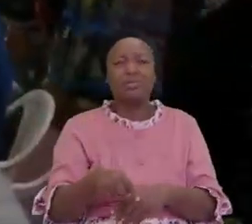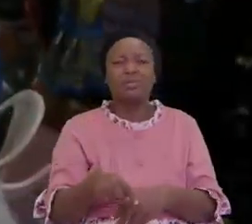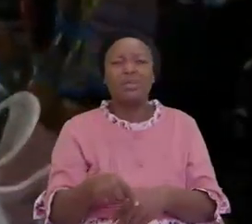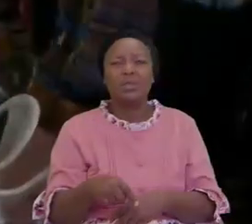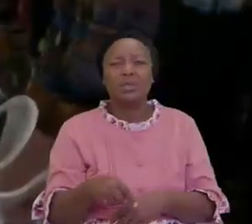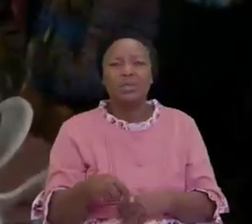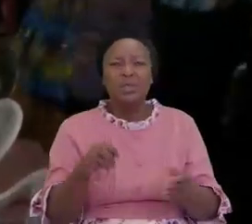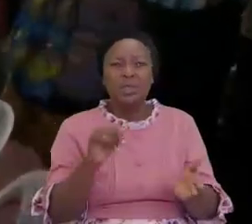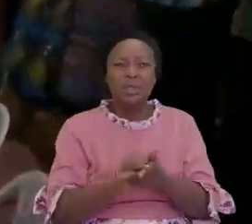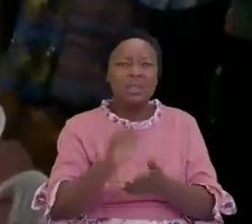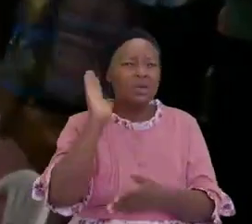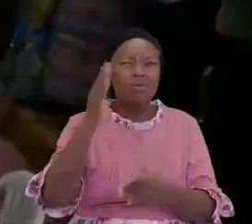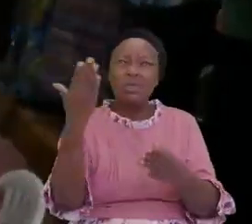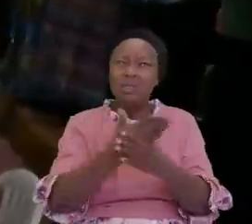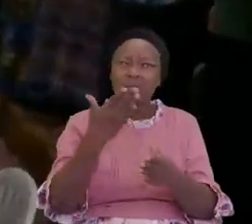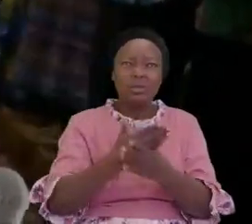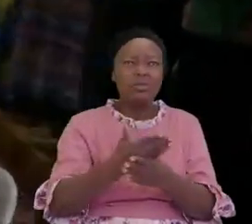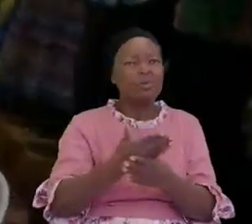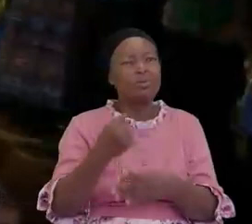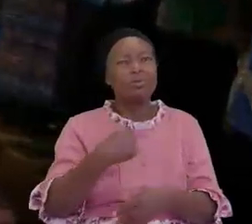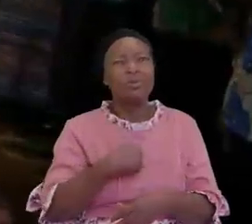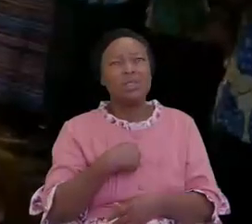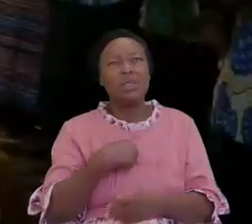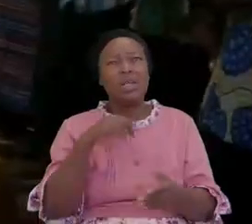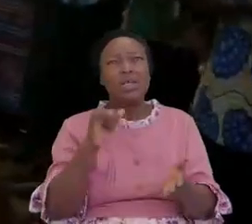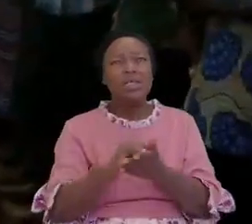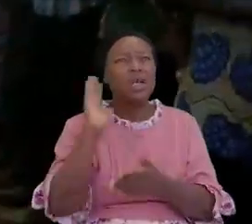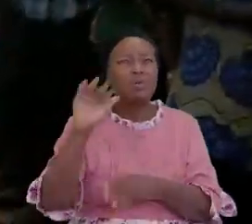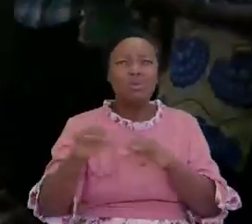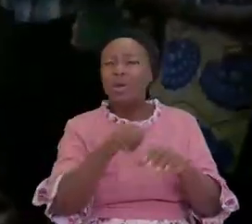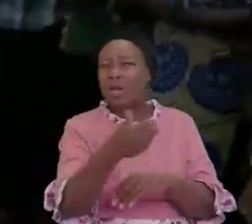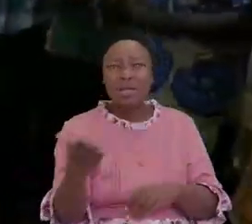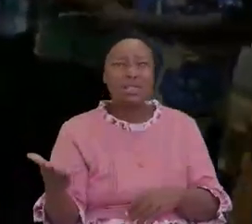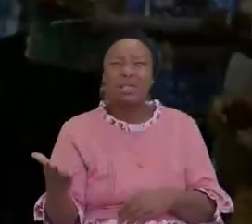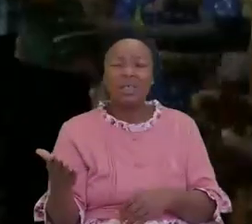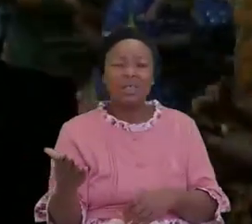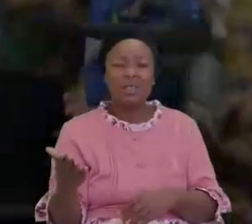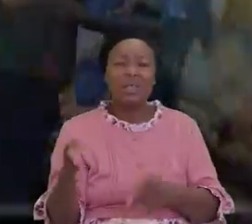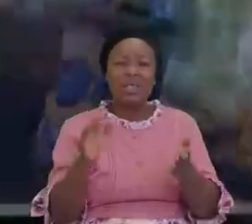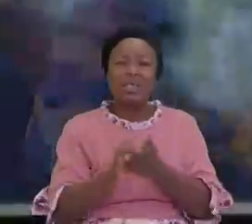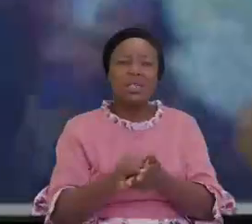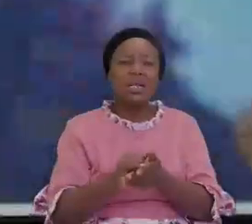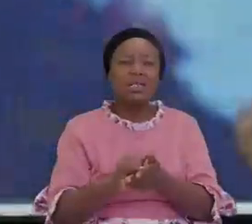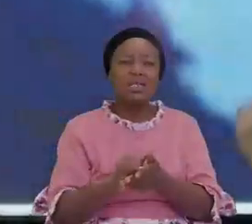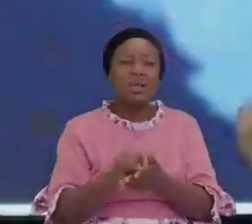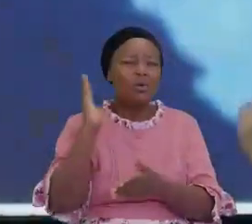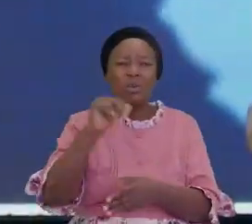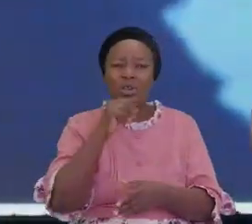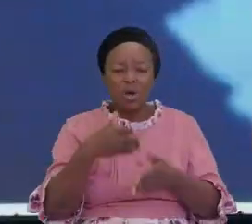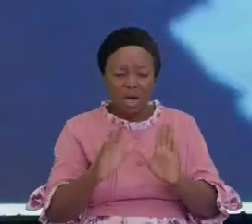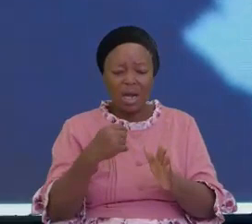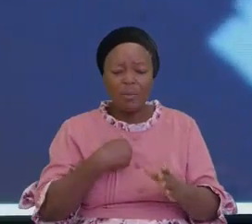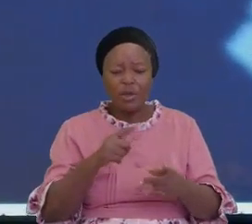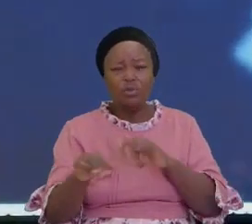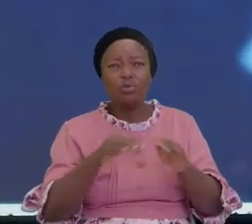that will pull me down, that will do anything that shouldn't, that will not allow me to do all that I